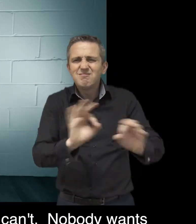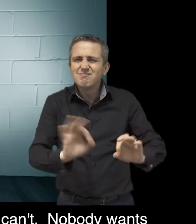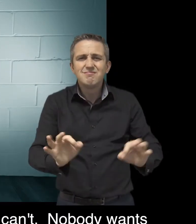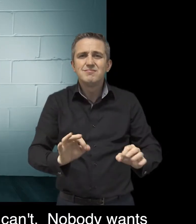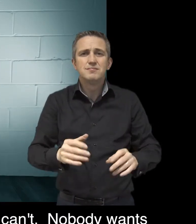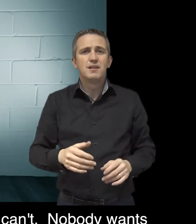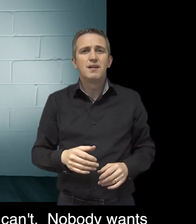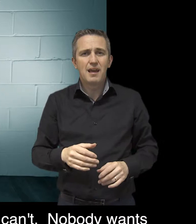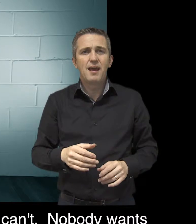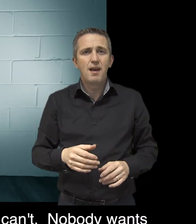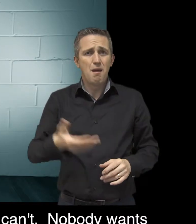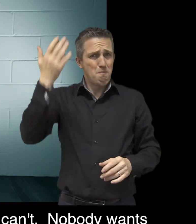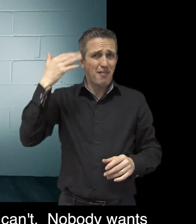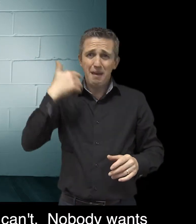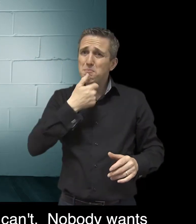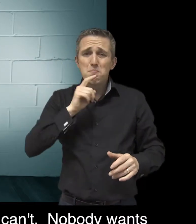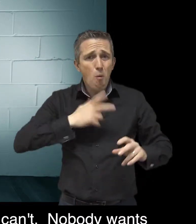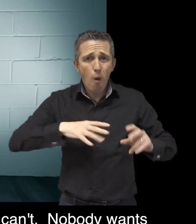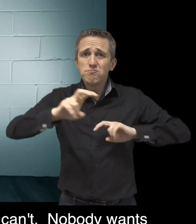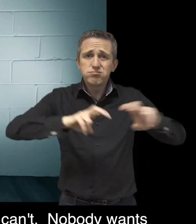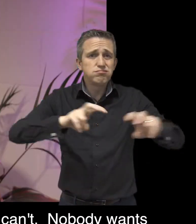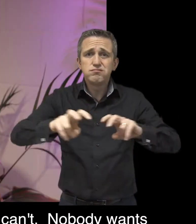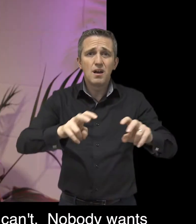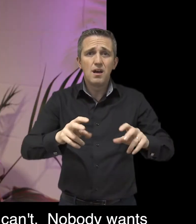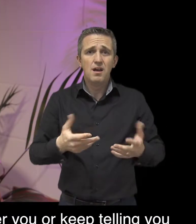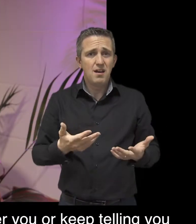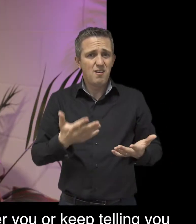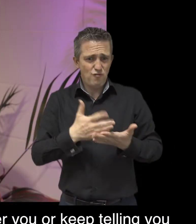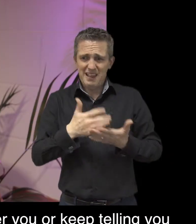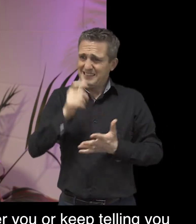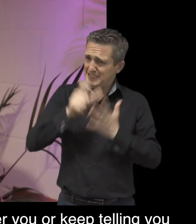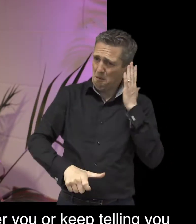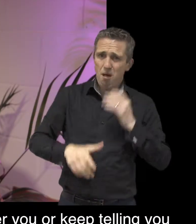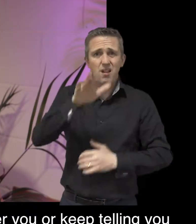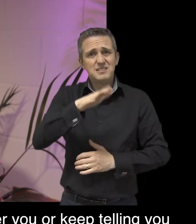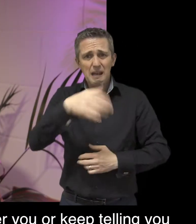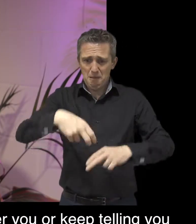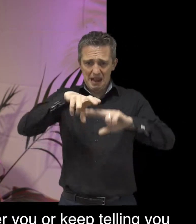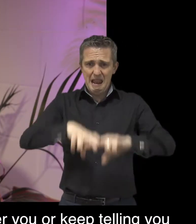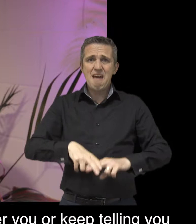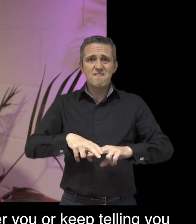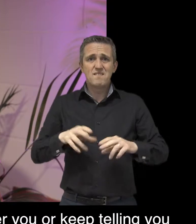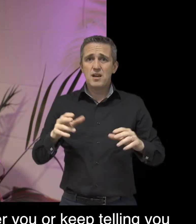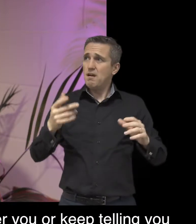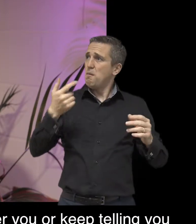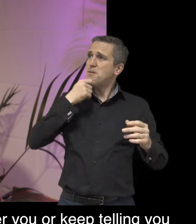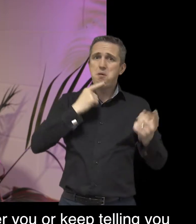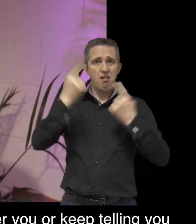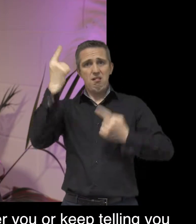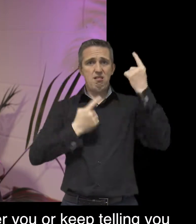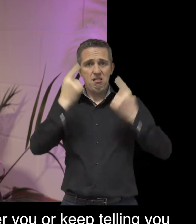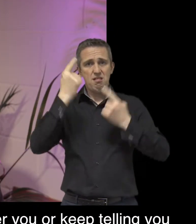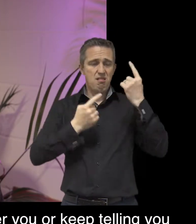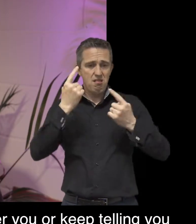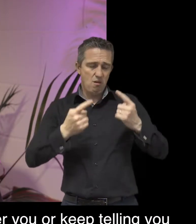most people would love to go to places and you can, and nobody wants to be the disabled person sitting at the back, pushed at the back, somebody fussing over you or keep